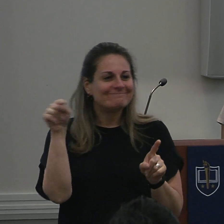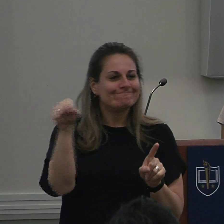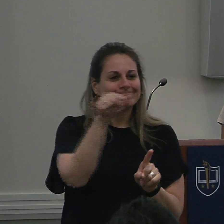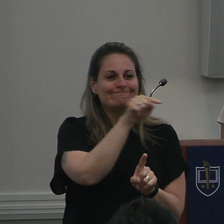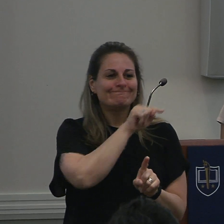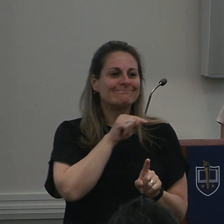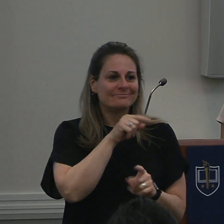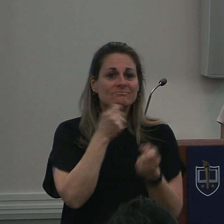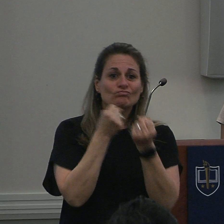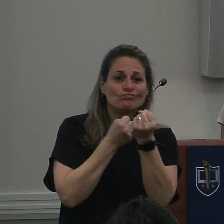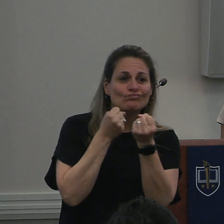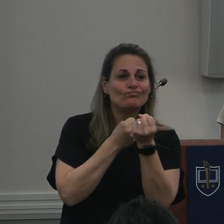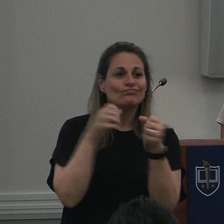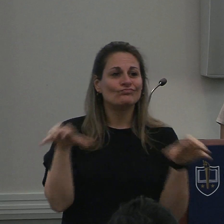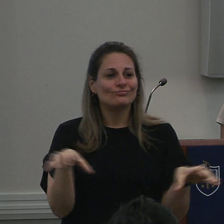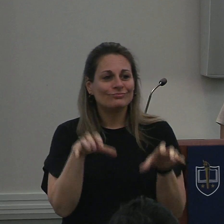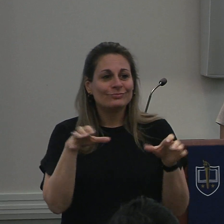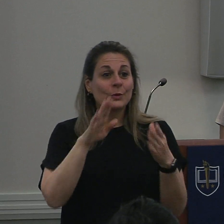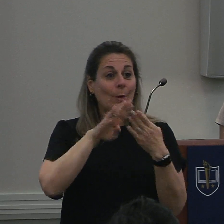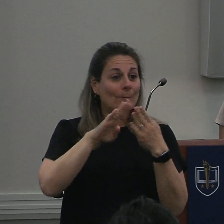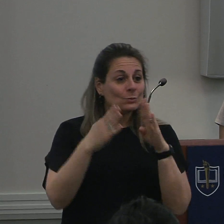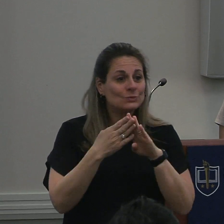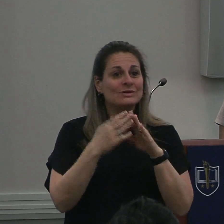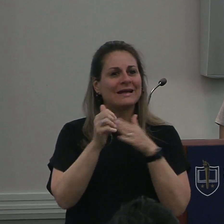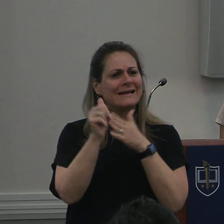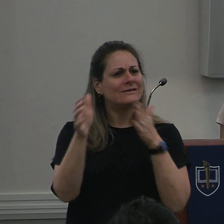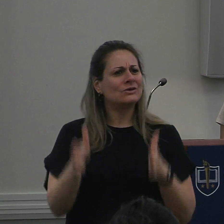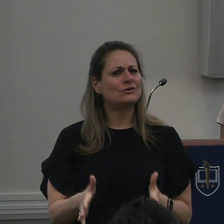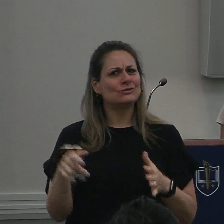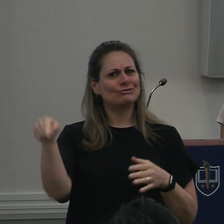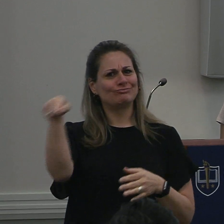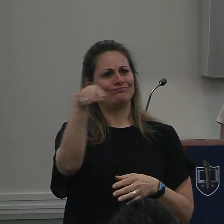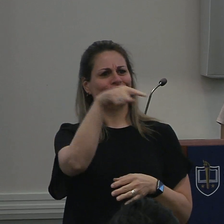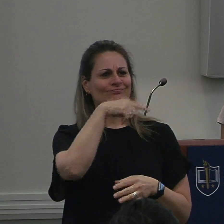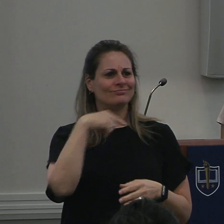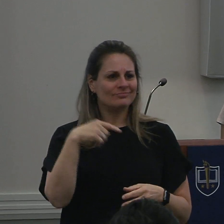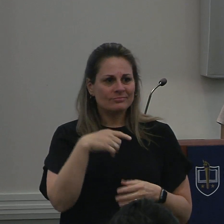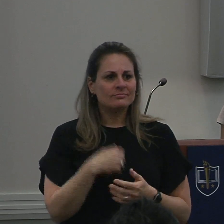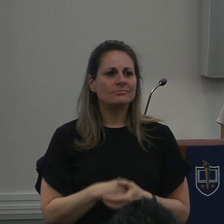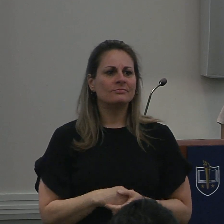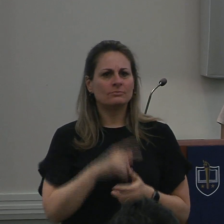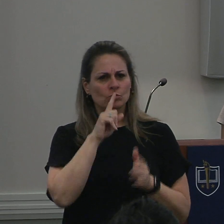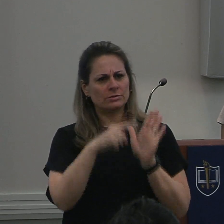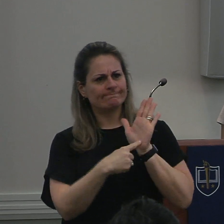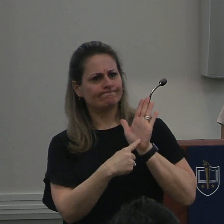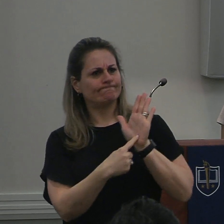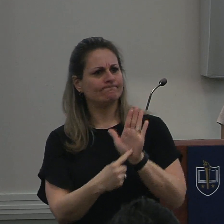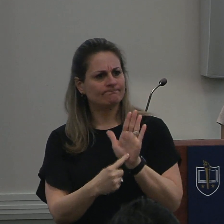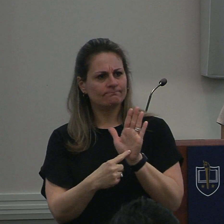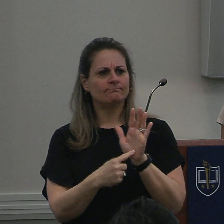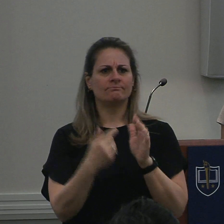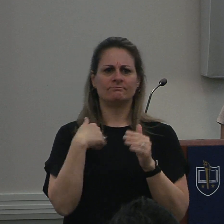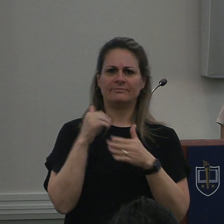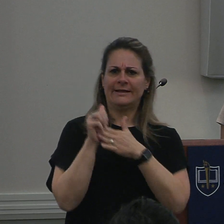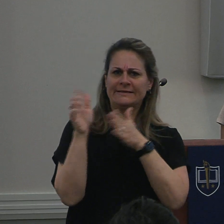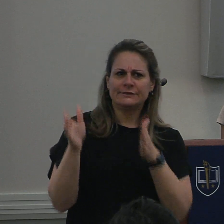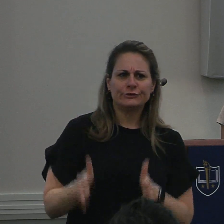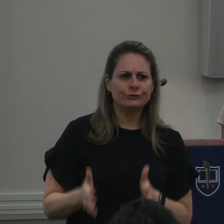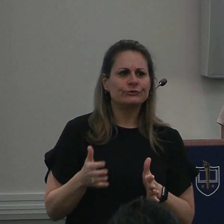community leaders who really embody our commitment to ensuring that we are a leading city when it comes to